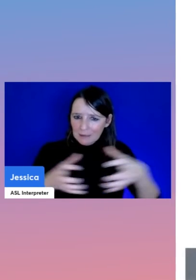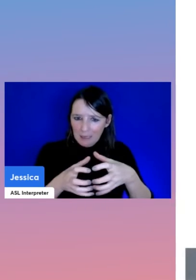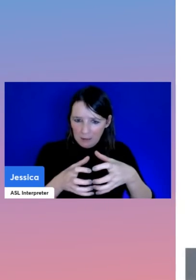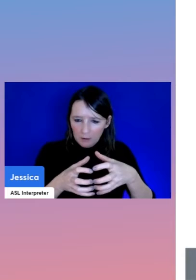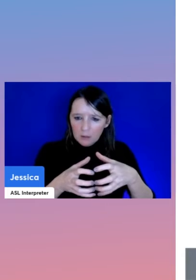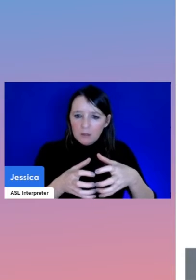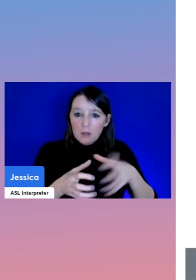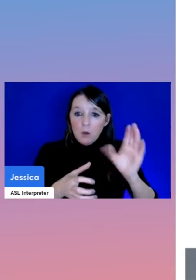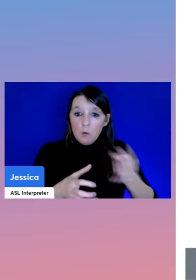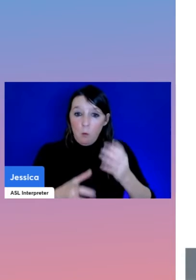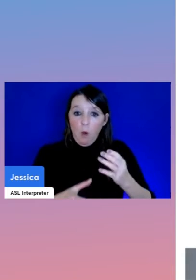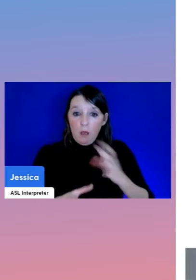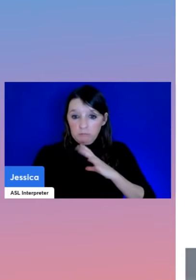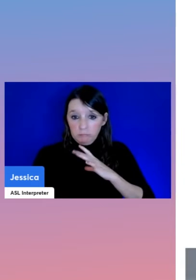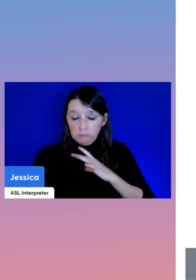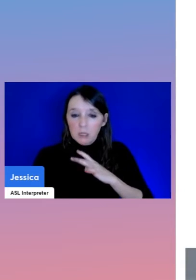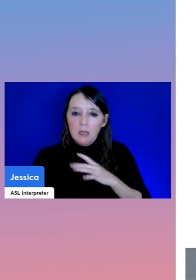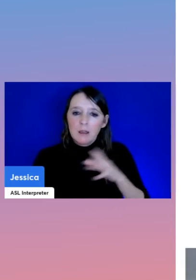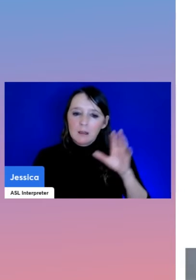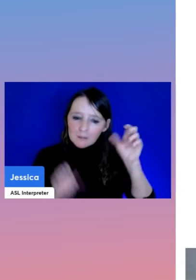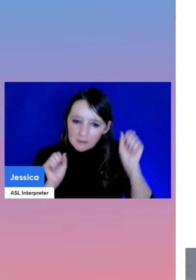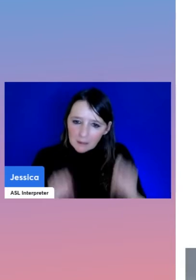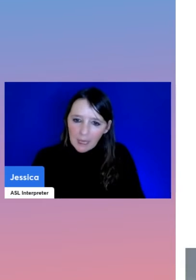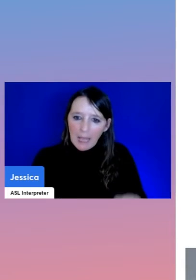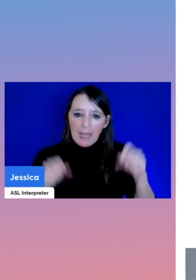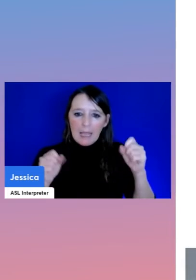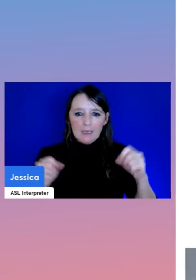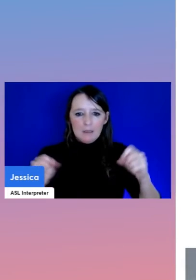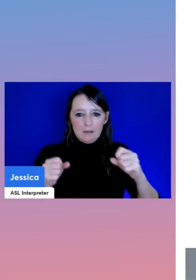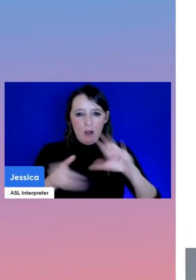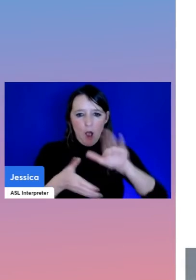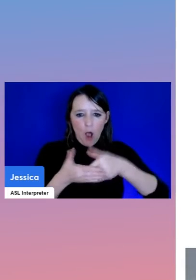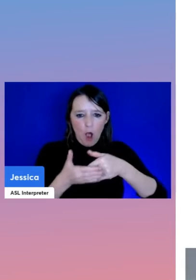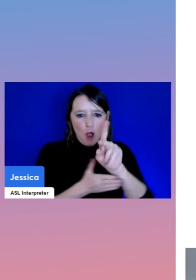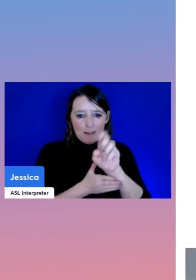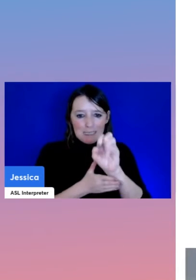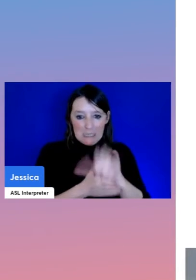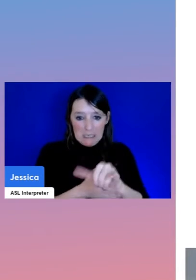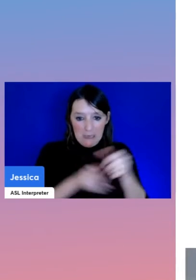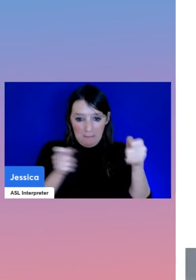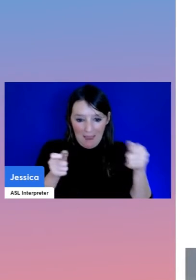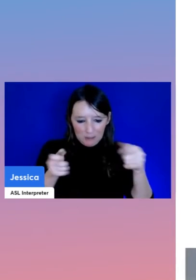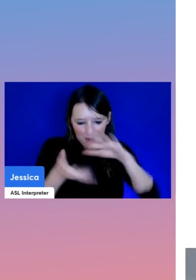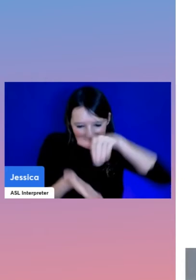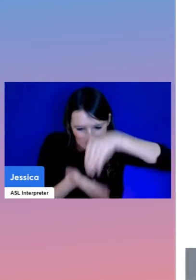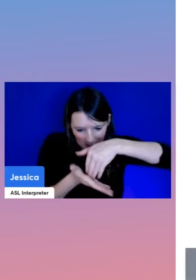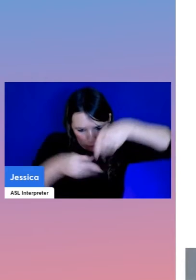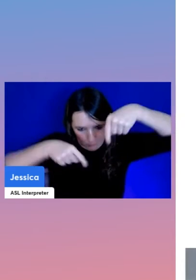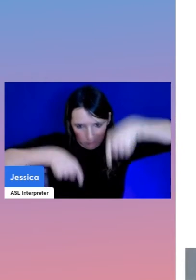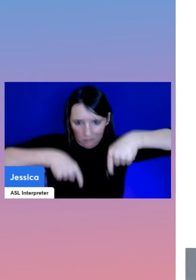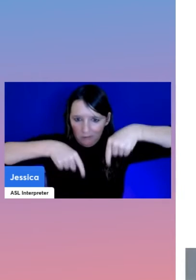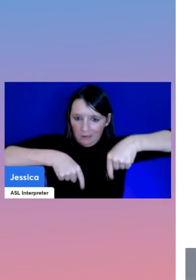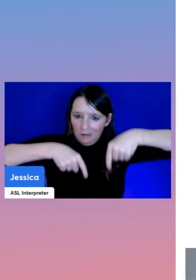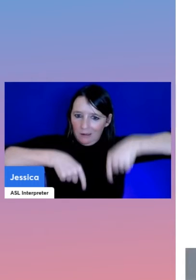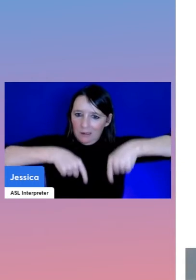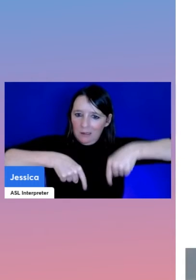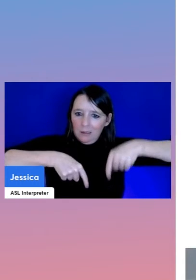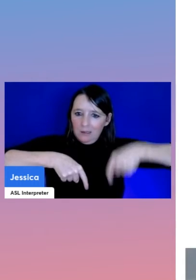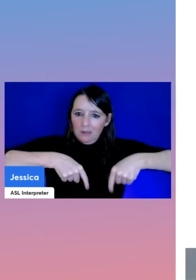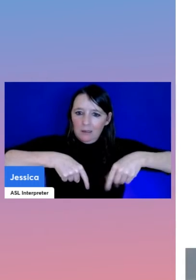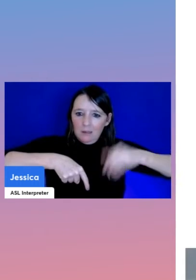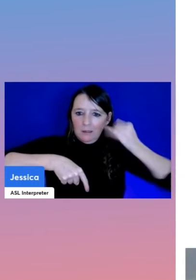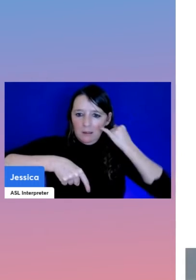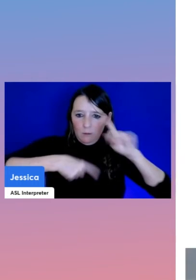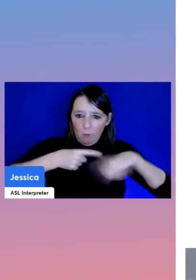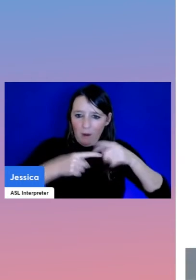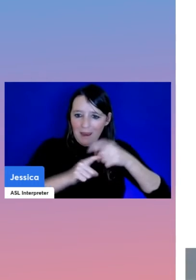Engine is its ability to centralize key management. In an environment where multiple Vault instances are